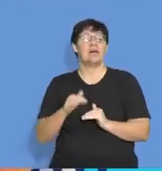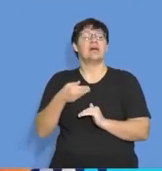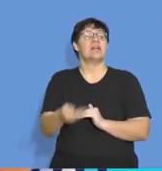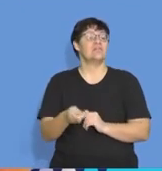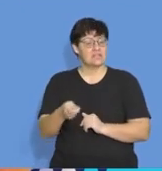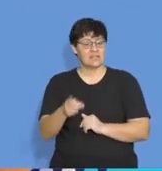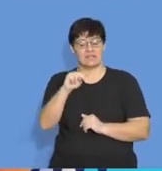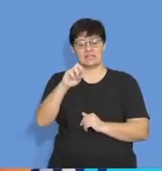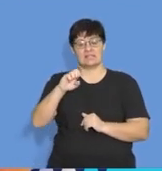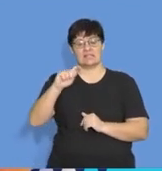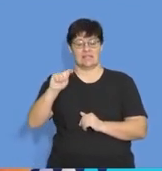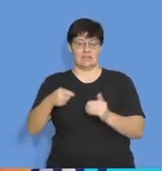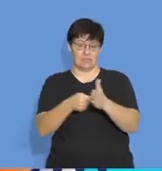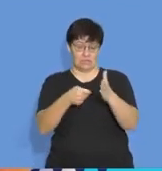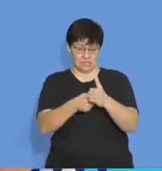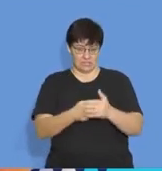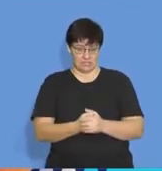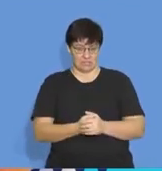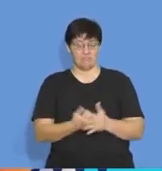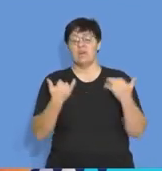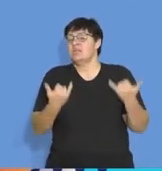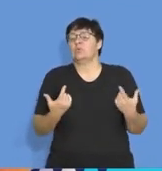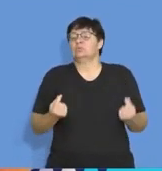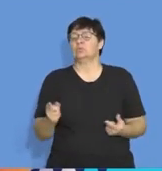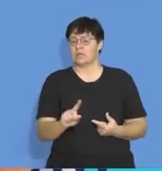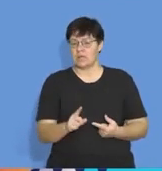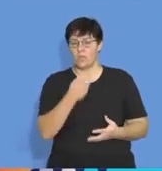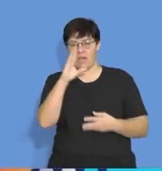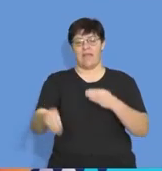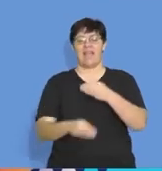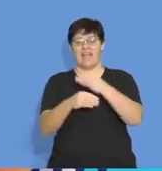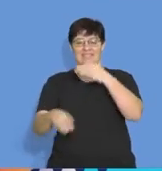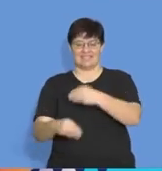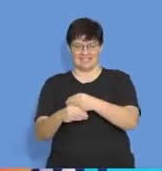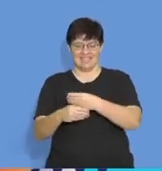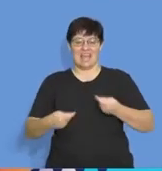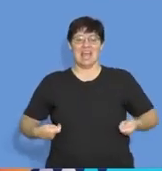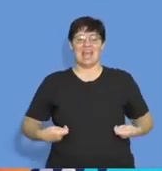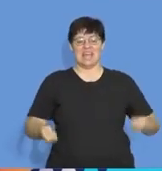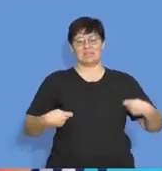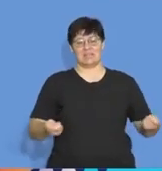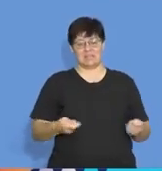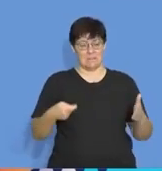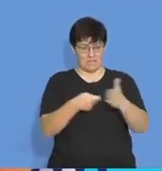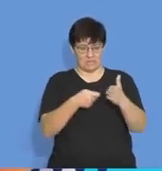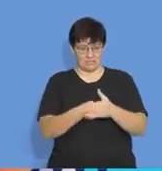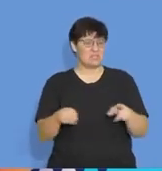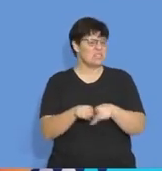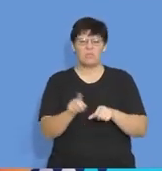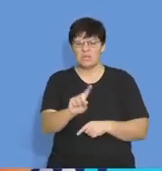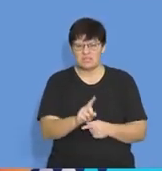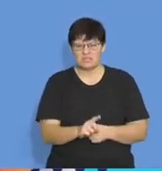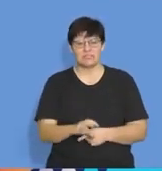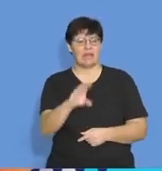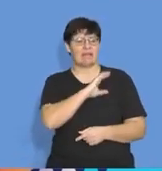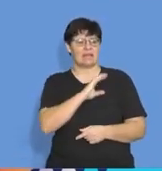your net purchases. What do? We now add the expenses on purchases, like what?